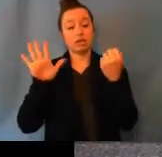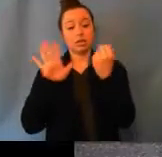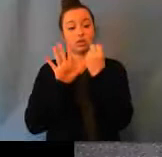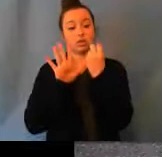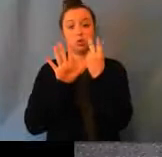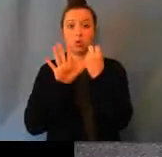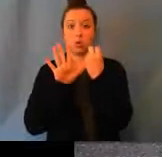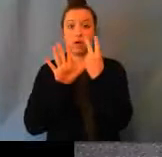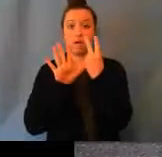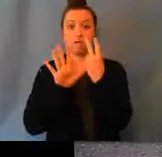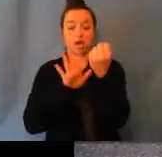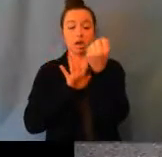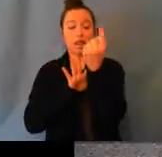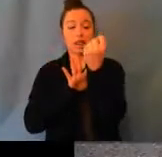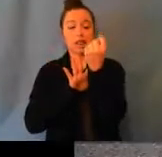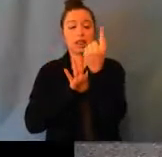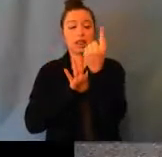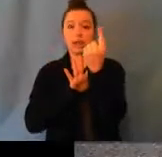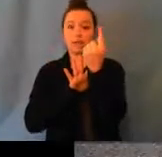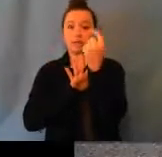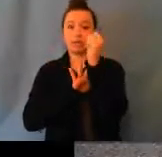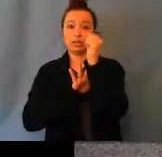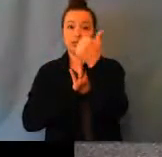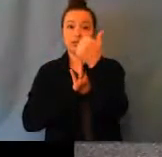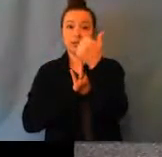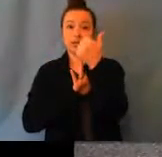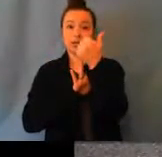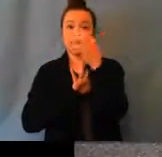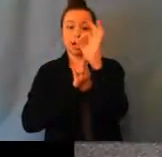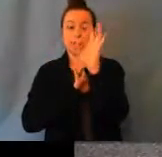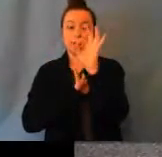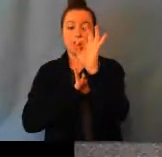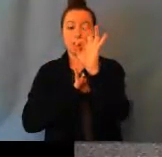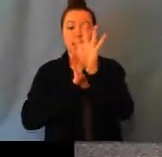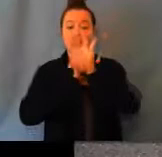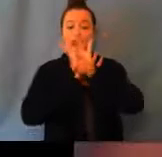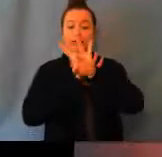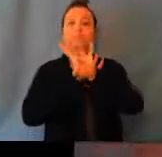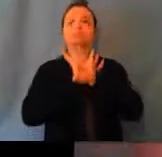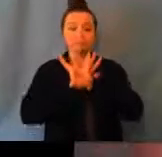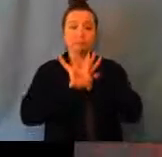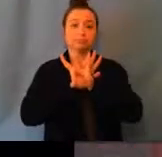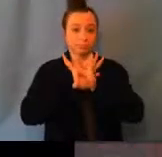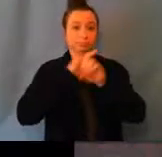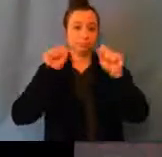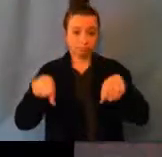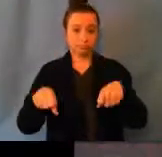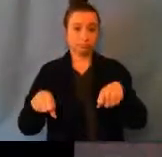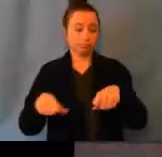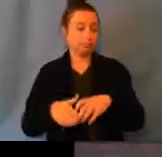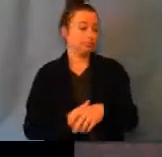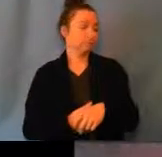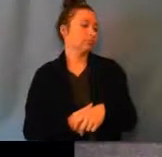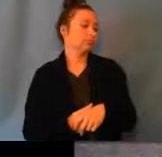get to 13. So 5, 6, 7, 8, 9, 10, 11, 12,